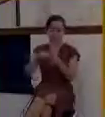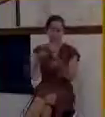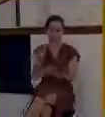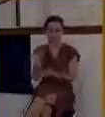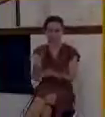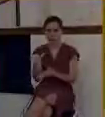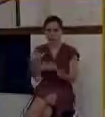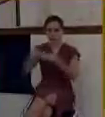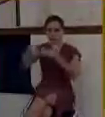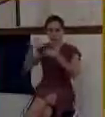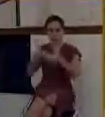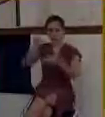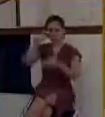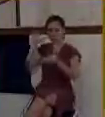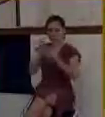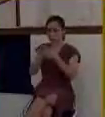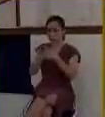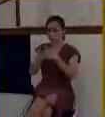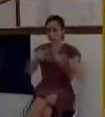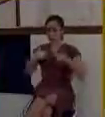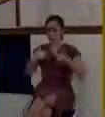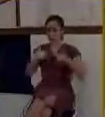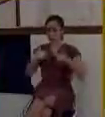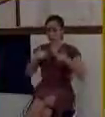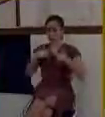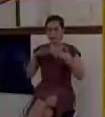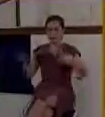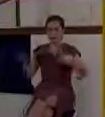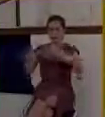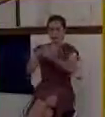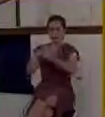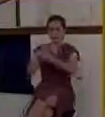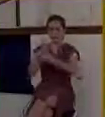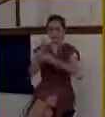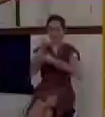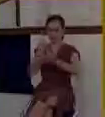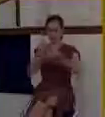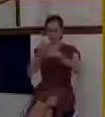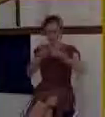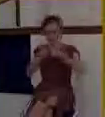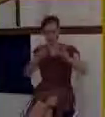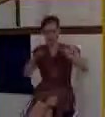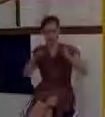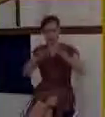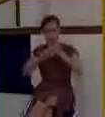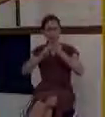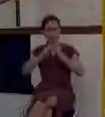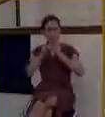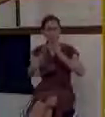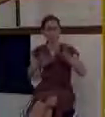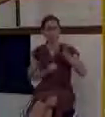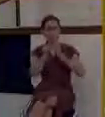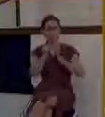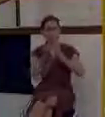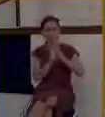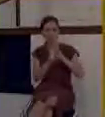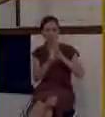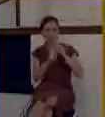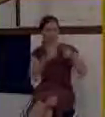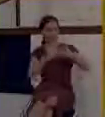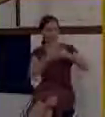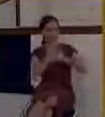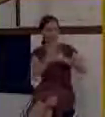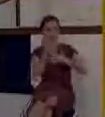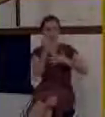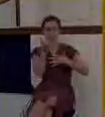had colored their interpretation of that Old Testament passage. That's not how you interpret the Bible. You have to